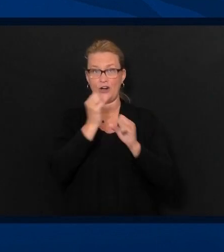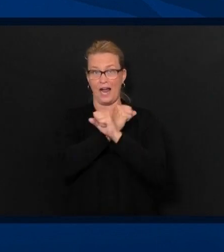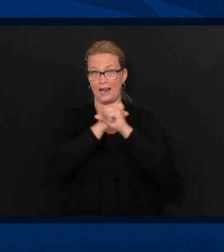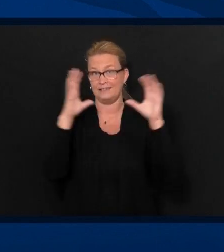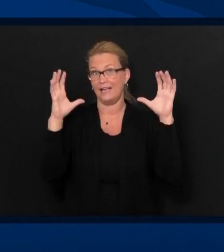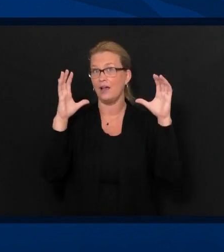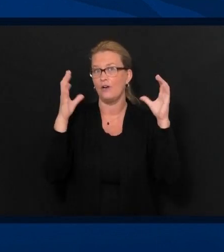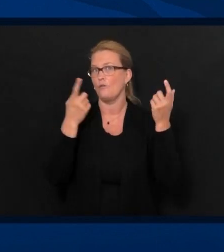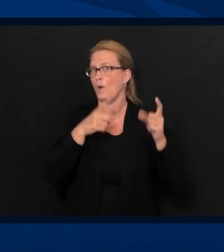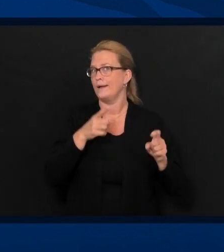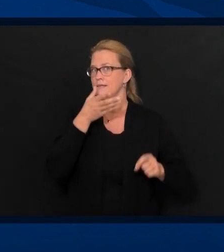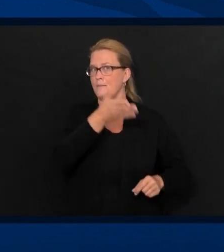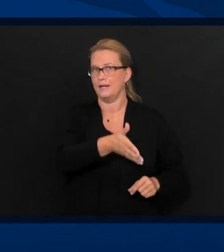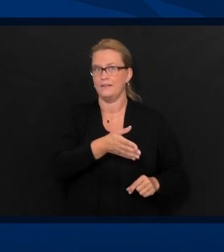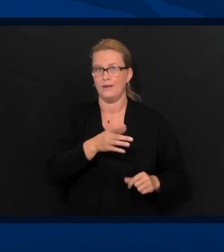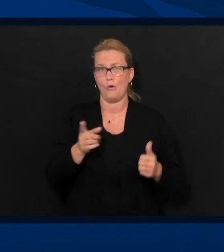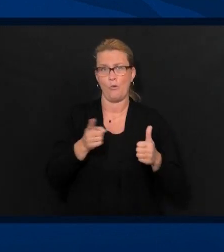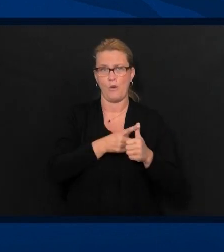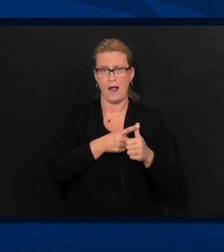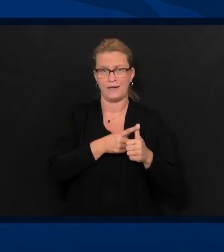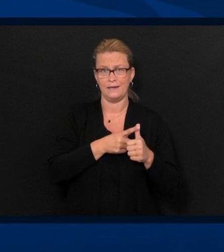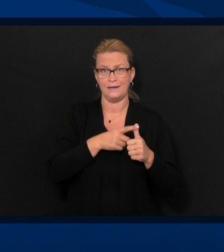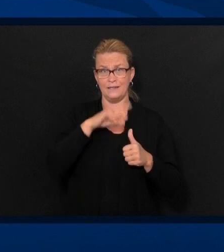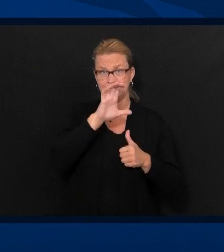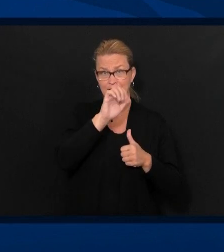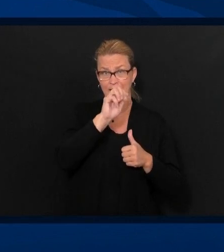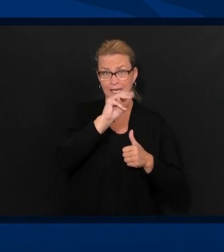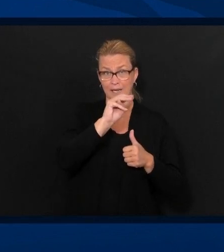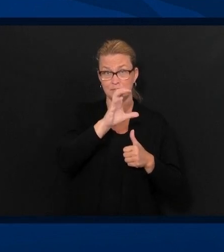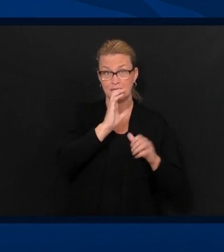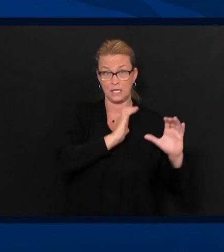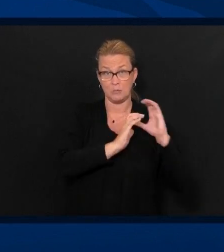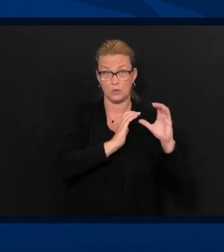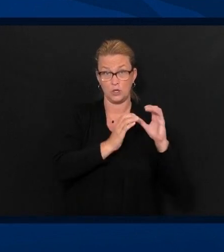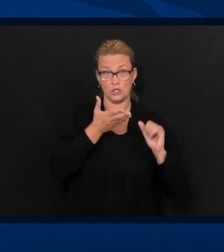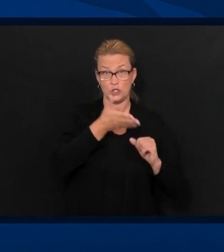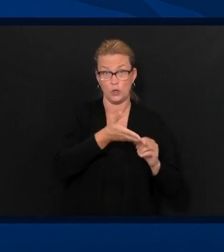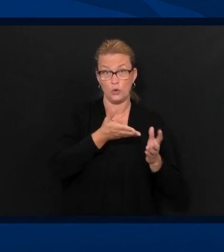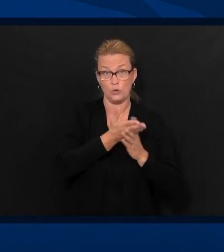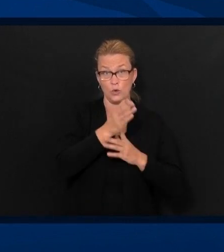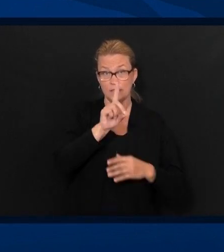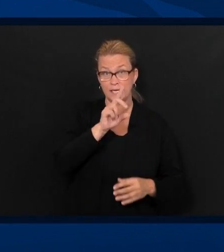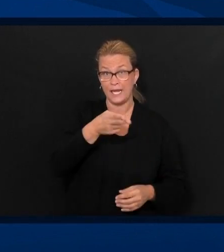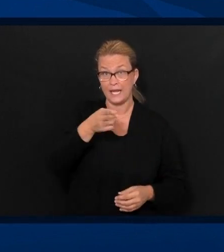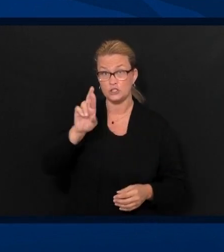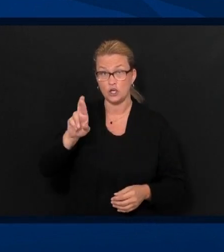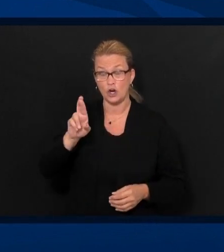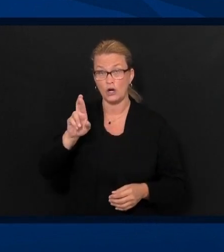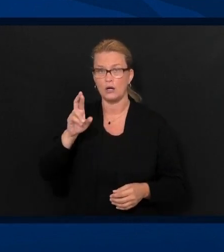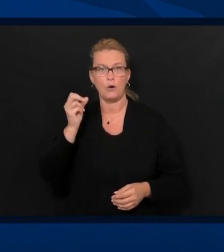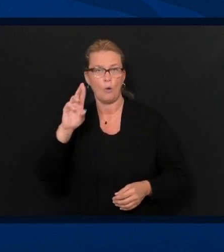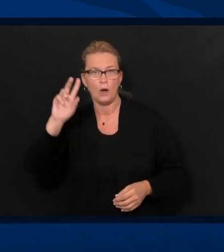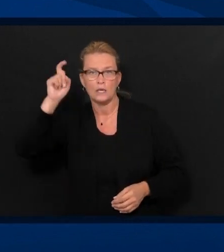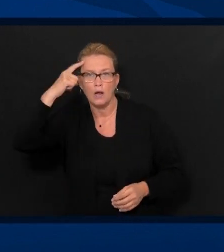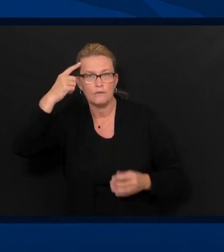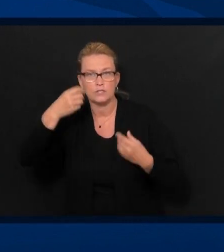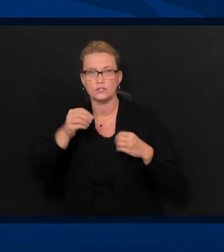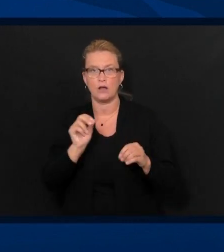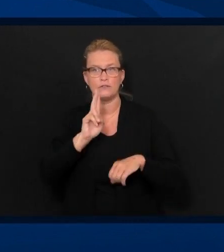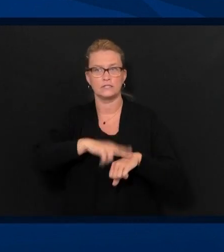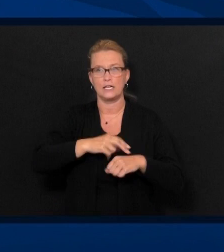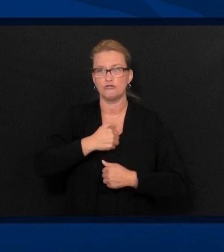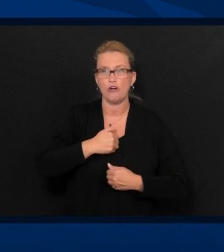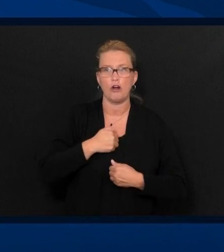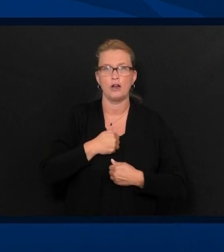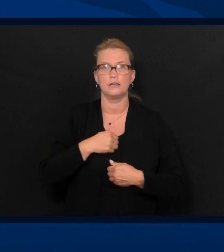So one, is CAMC communicating with you at the DHHR or the governor's office or the National Guard? How